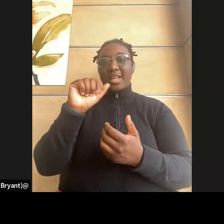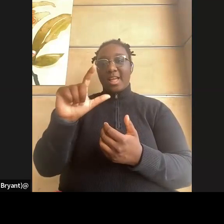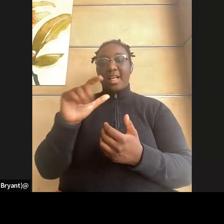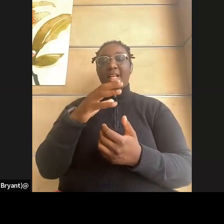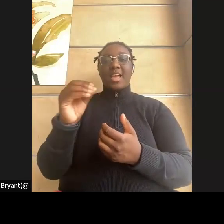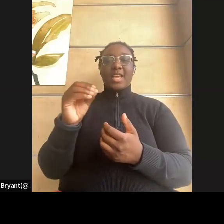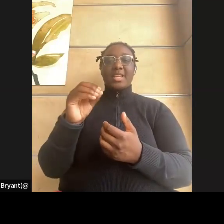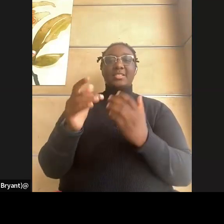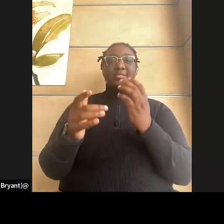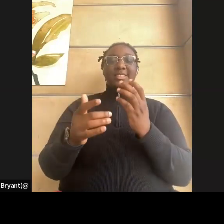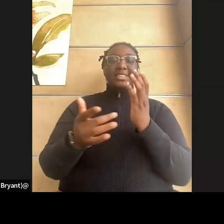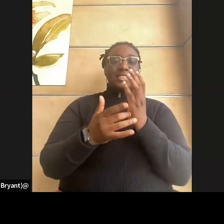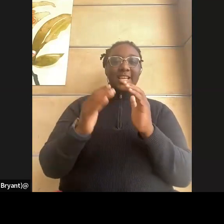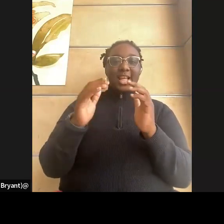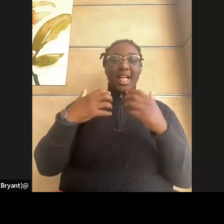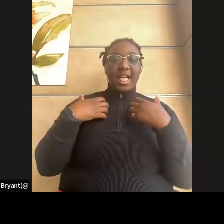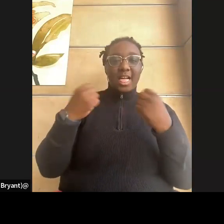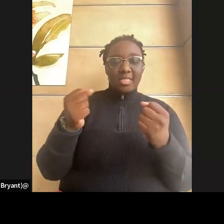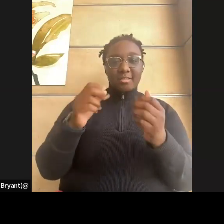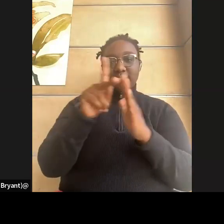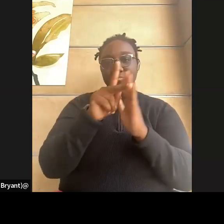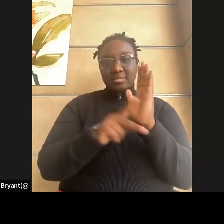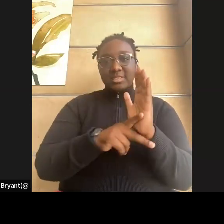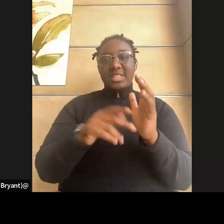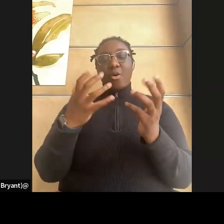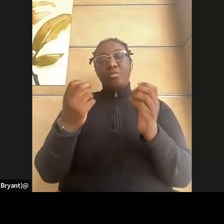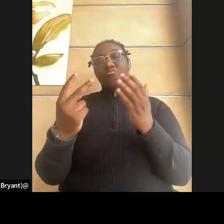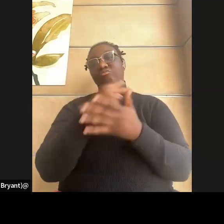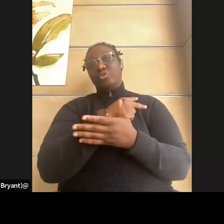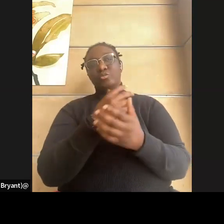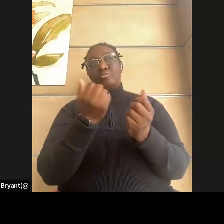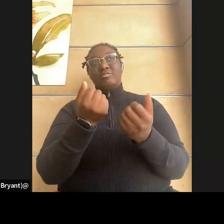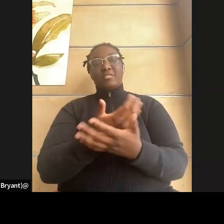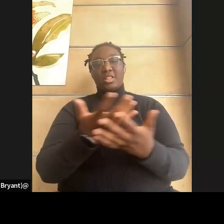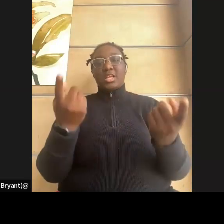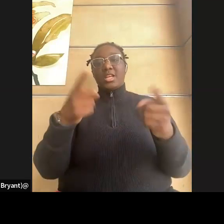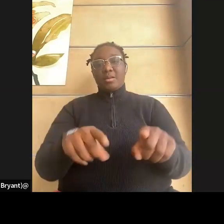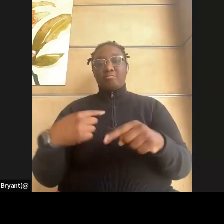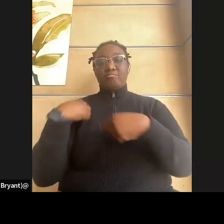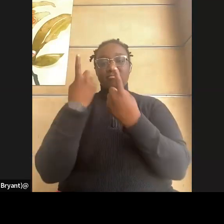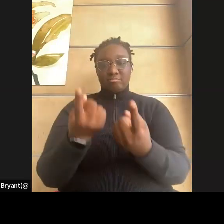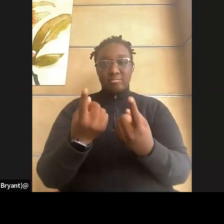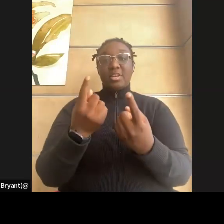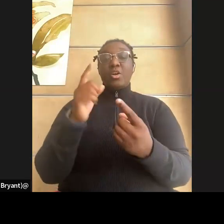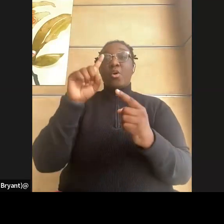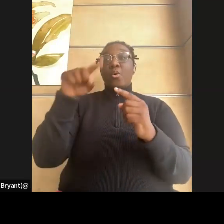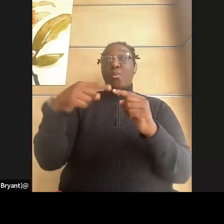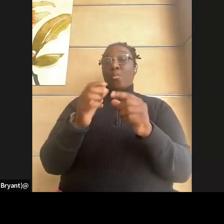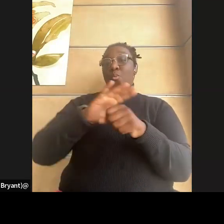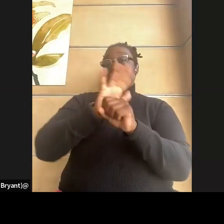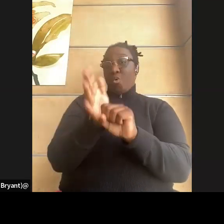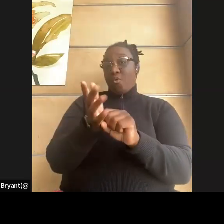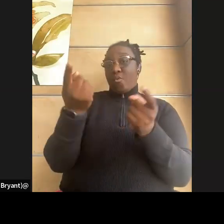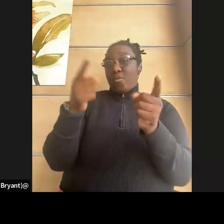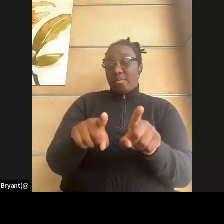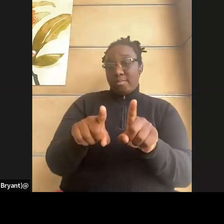take it back kind of to the beginning and just go really quickly through what has happened. Right when the COVID pandemic began, we